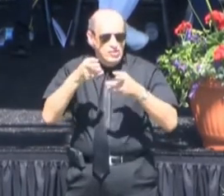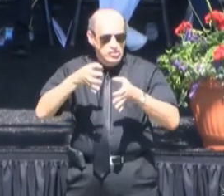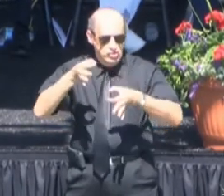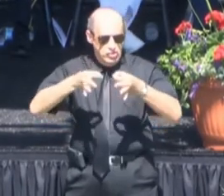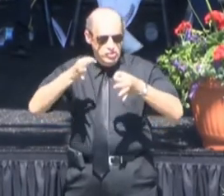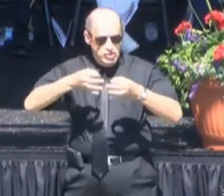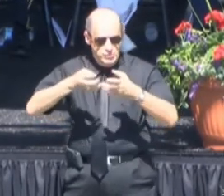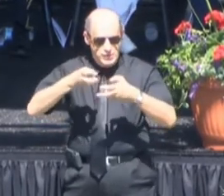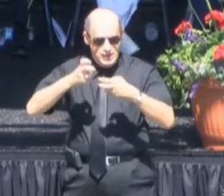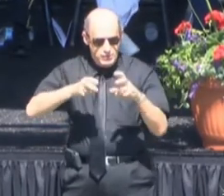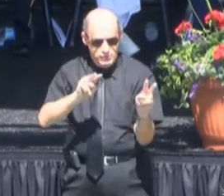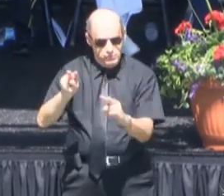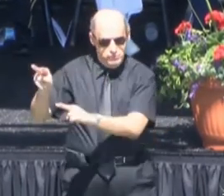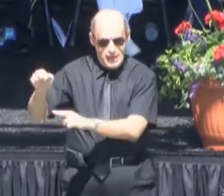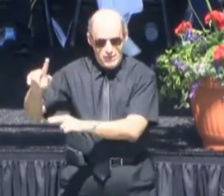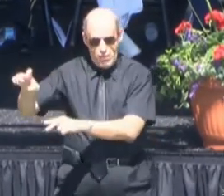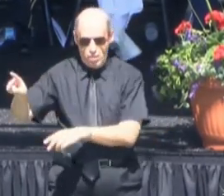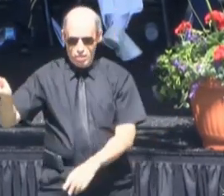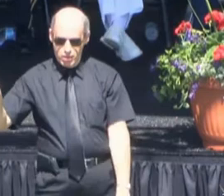Hankel.